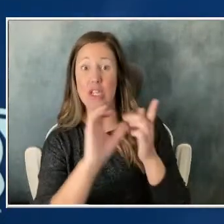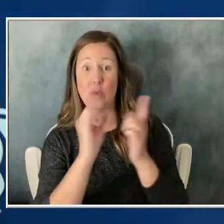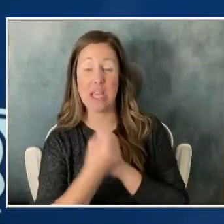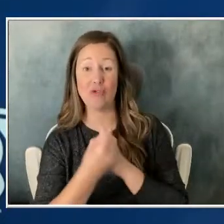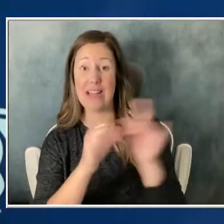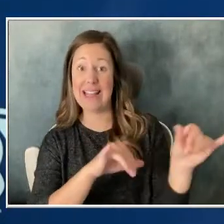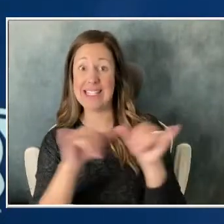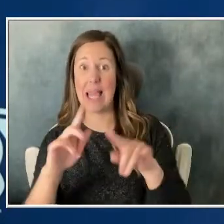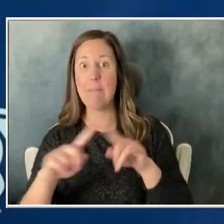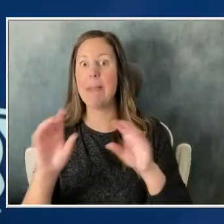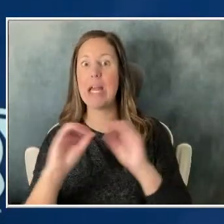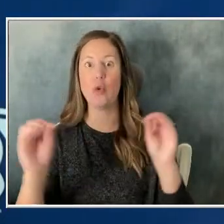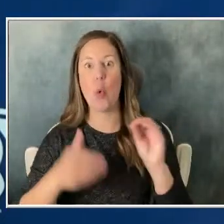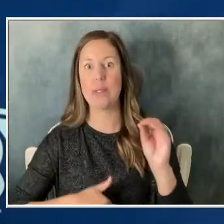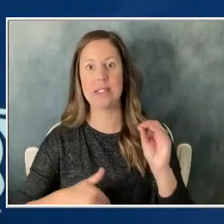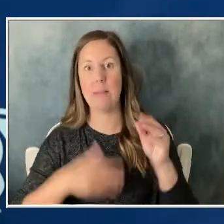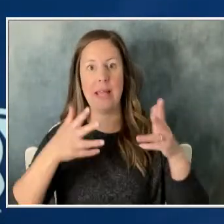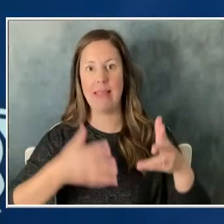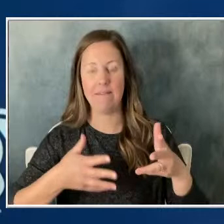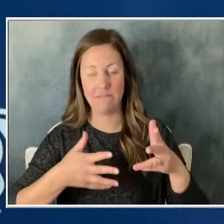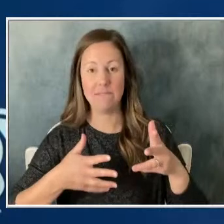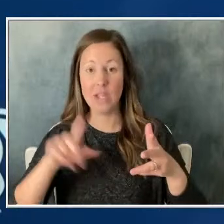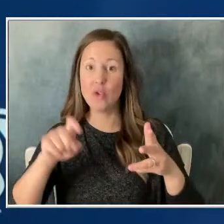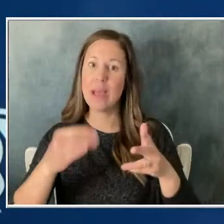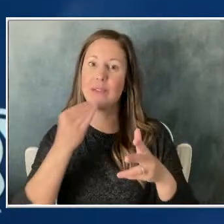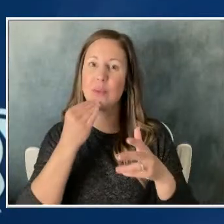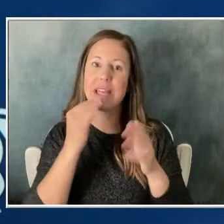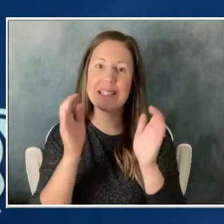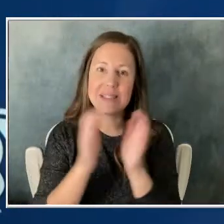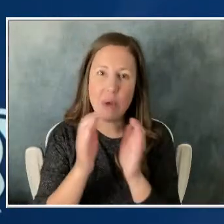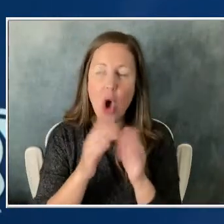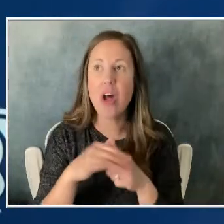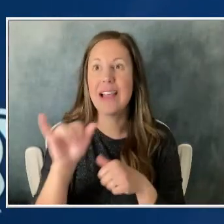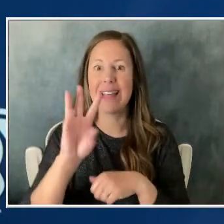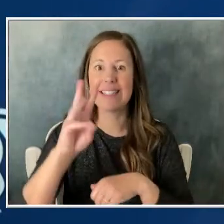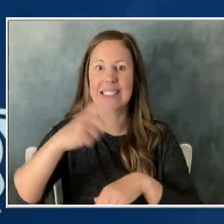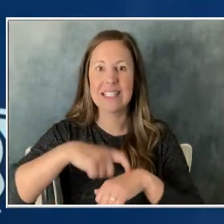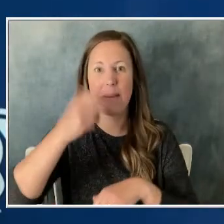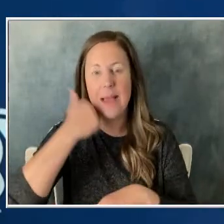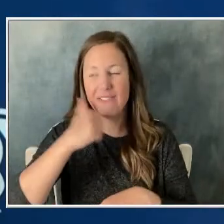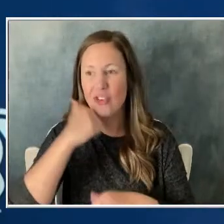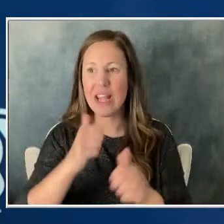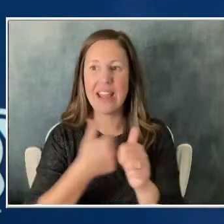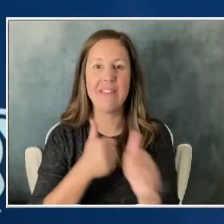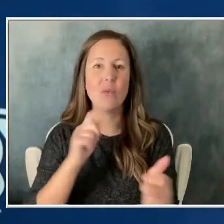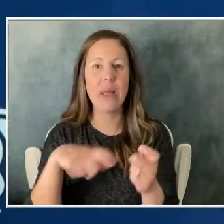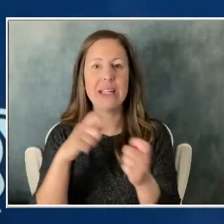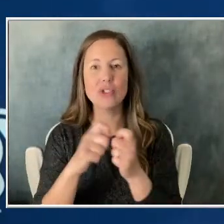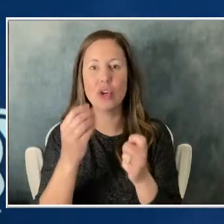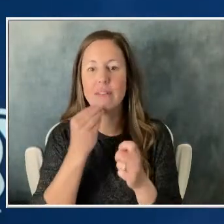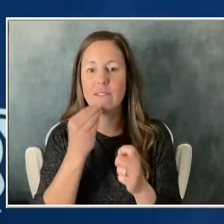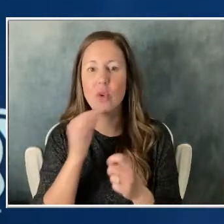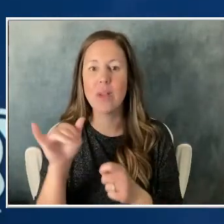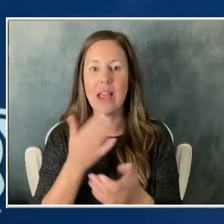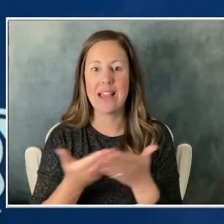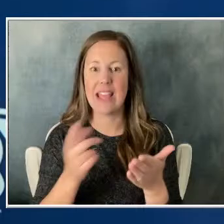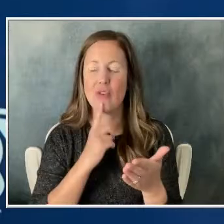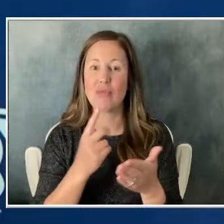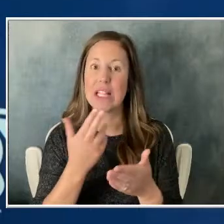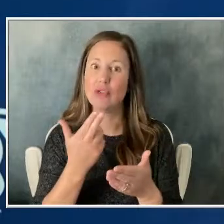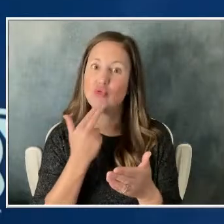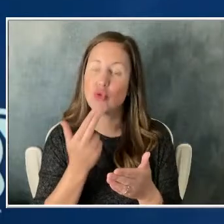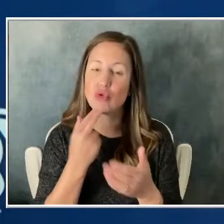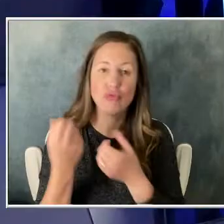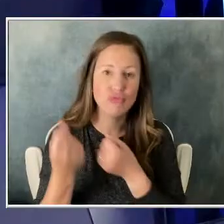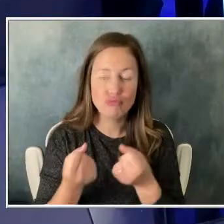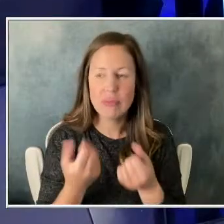eat small, frequent meals like 6 times a day. She has to avoid certain foods, like things that are very sugary type foods.